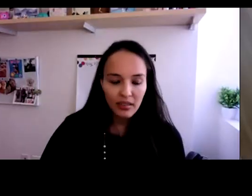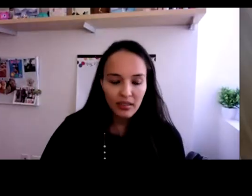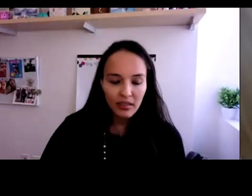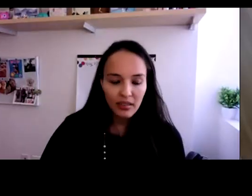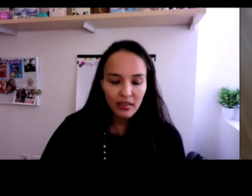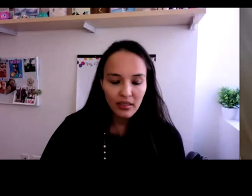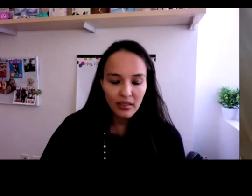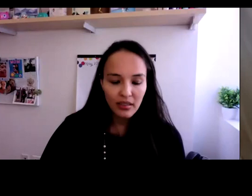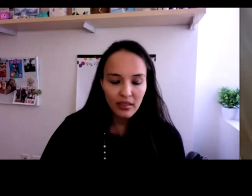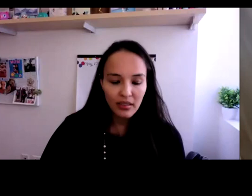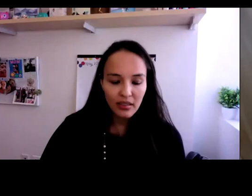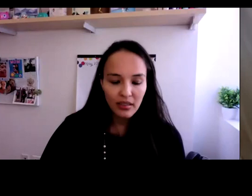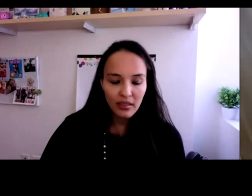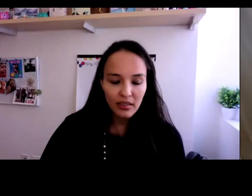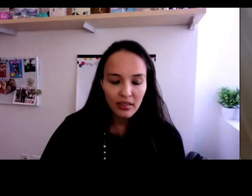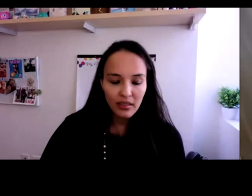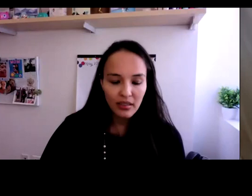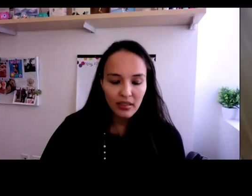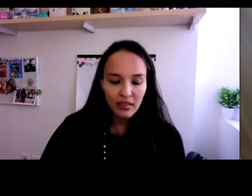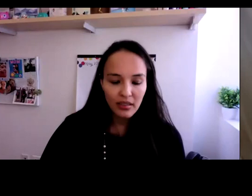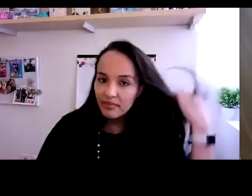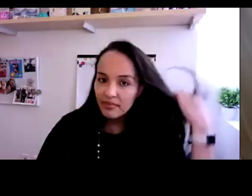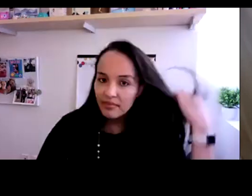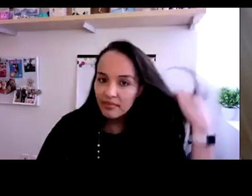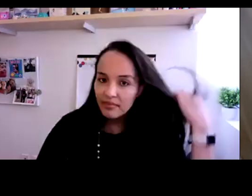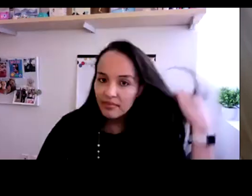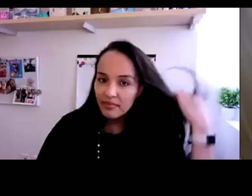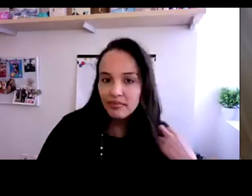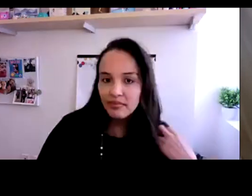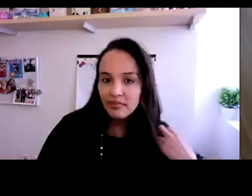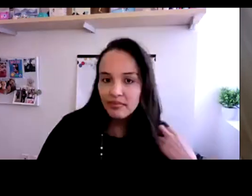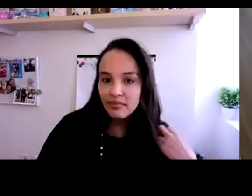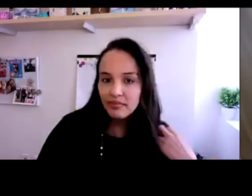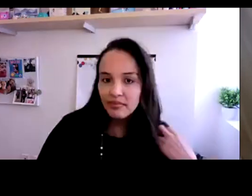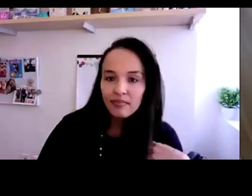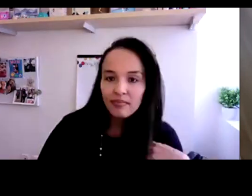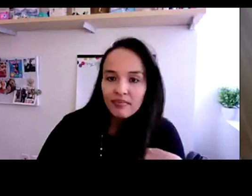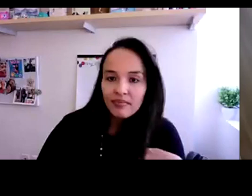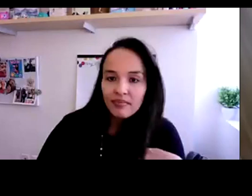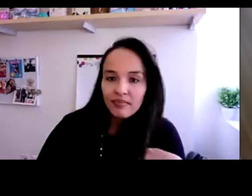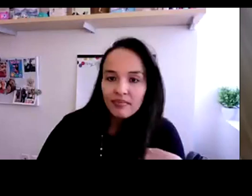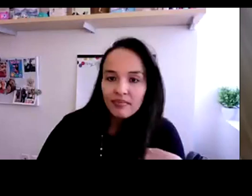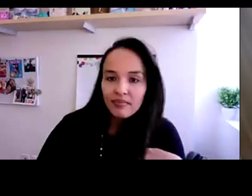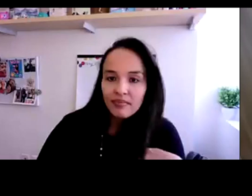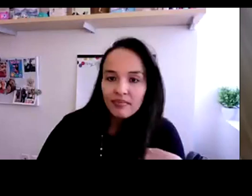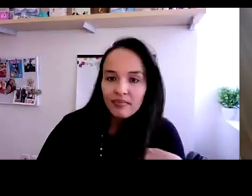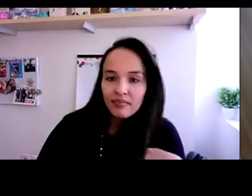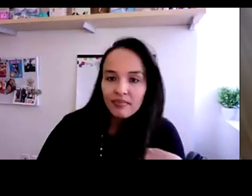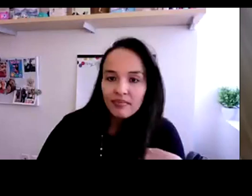Thank you so much, Natalie, for that amazing talk. That was so great. So we're gonna, we have about 5